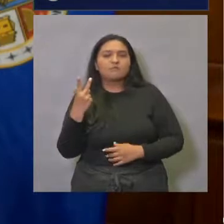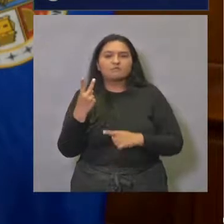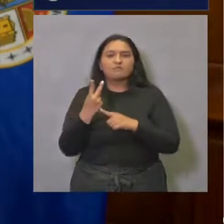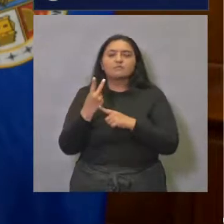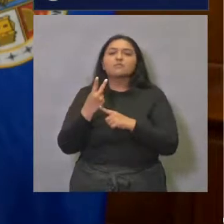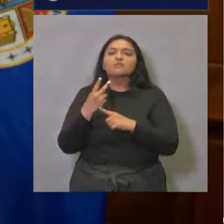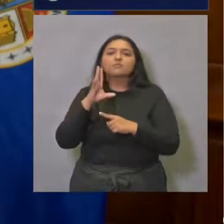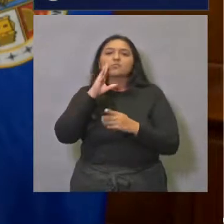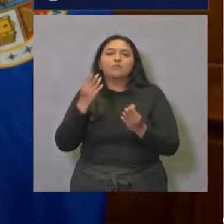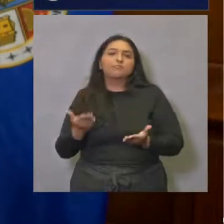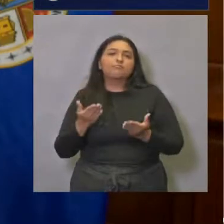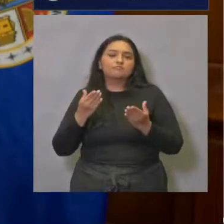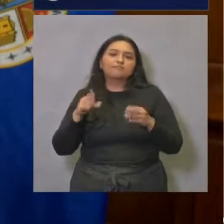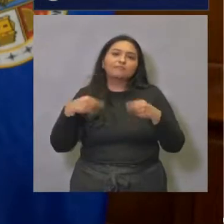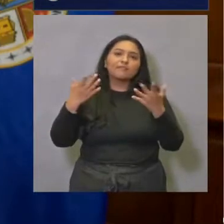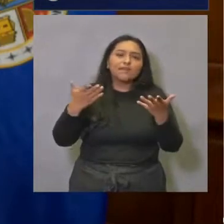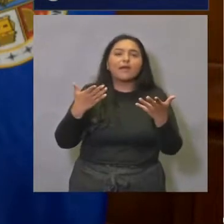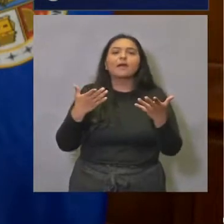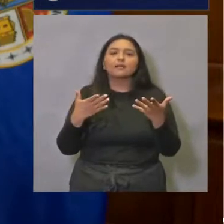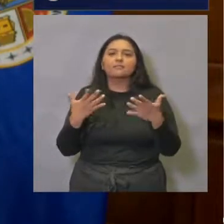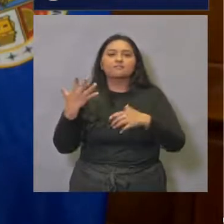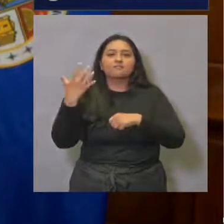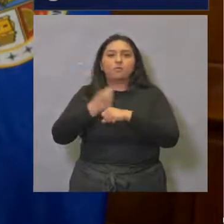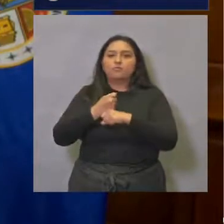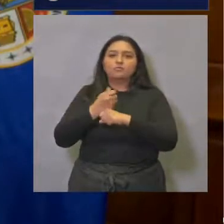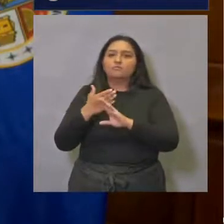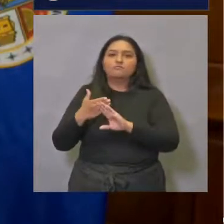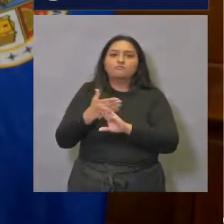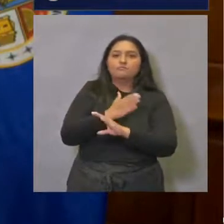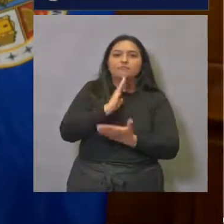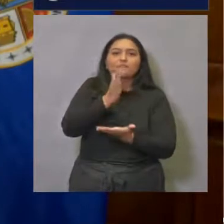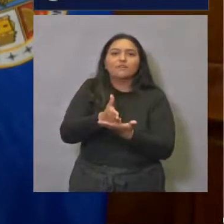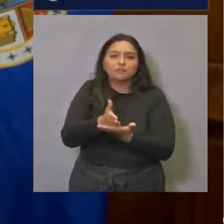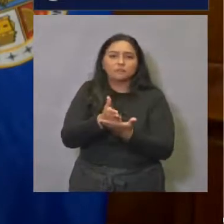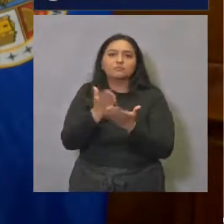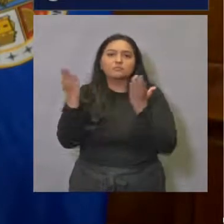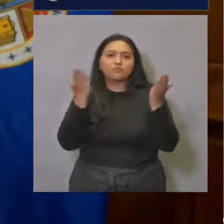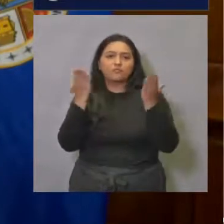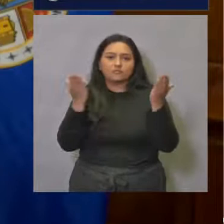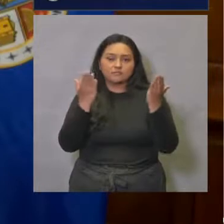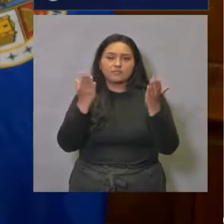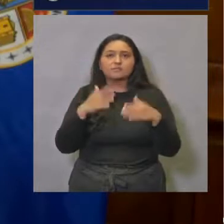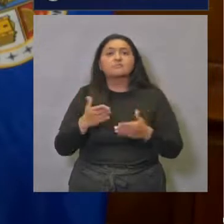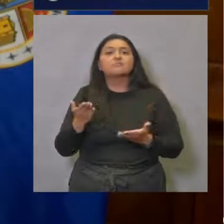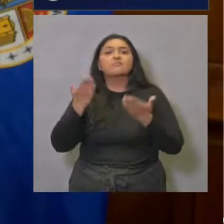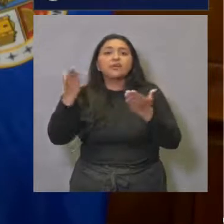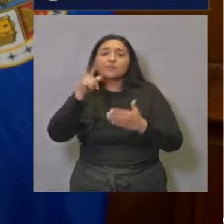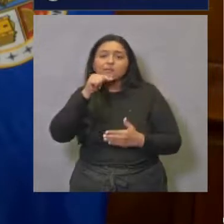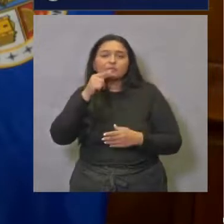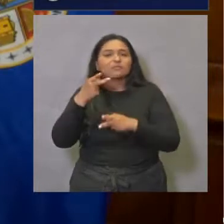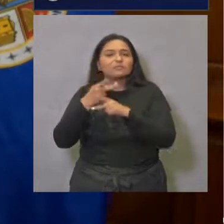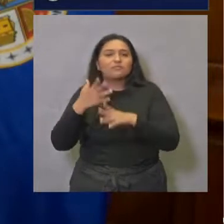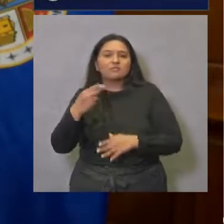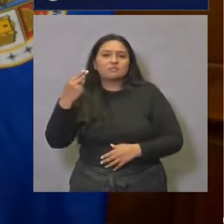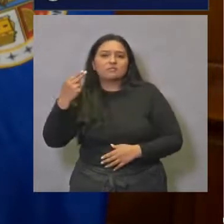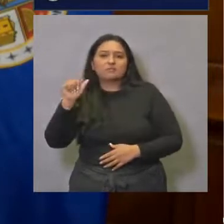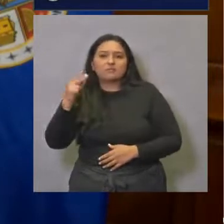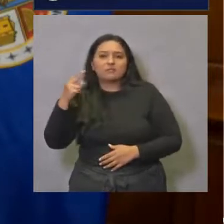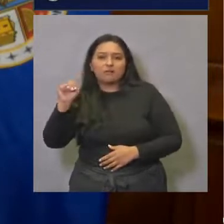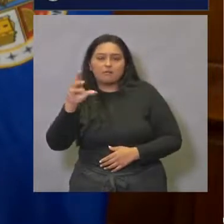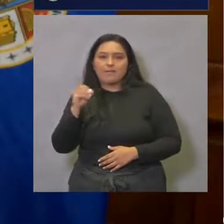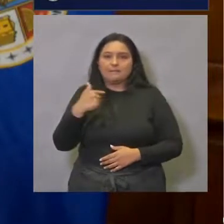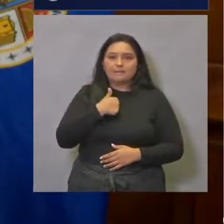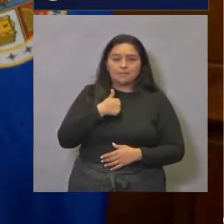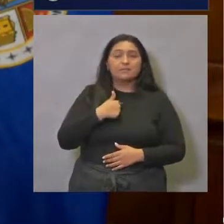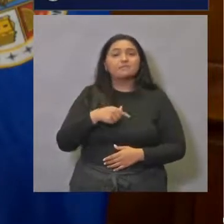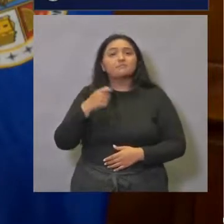prevention services. The program resulted in a motion authored by Supervisor Hahn and myself. When a foreclosure occurs, it impacts